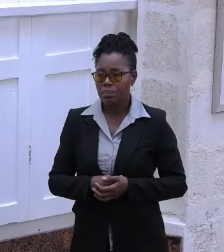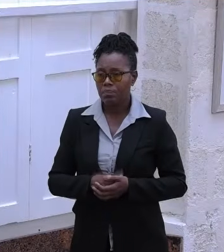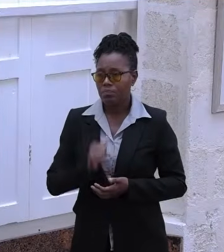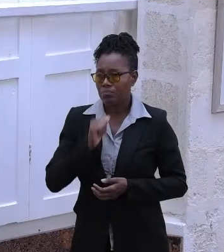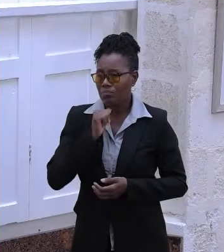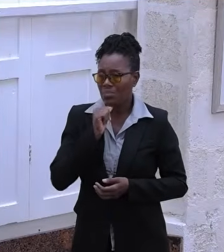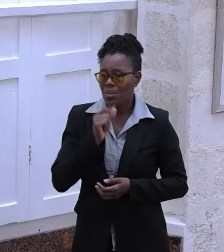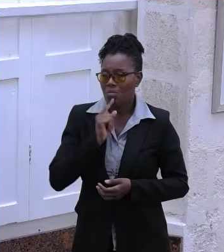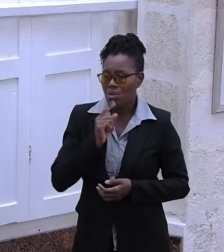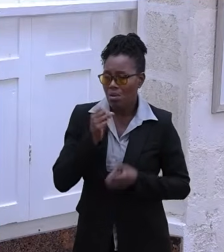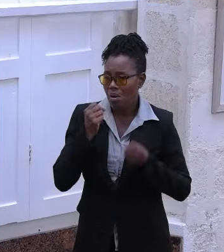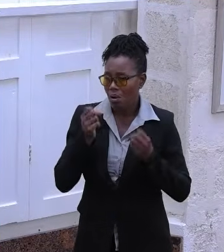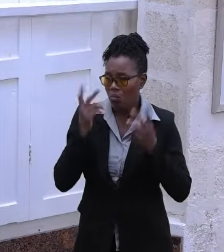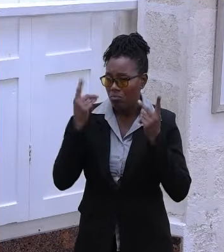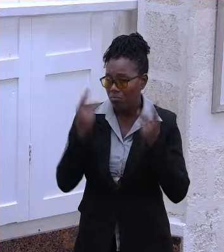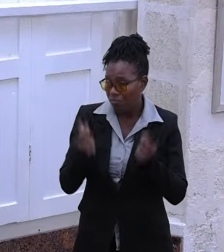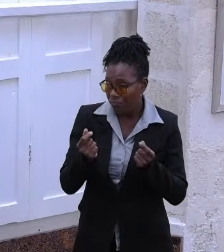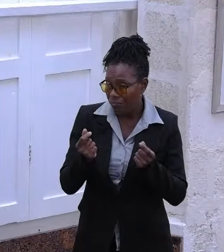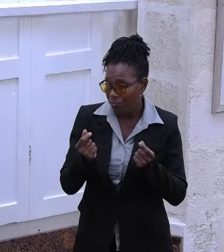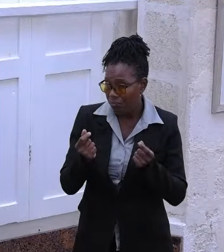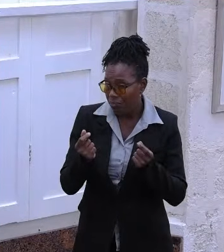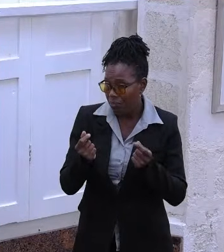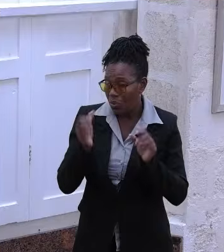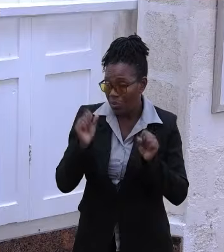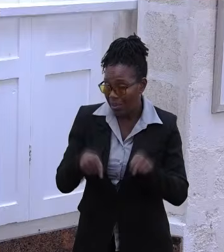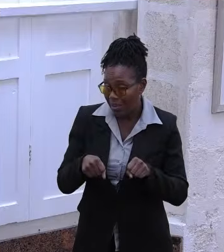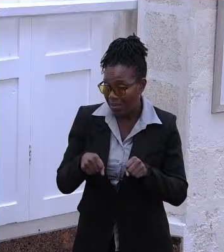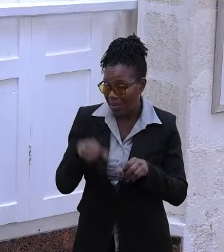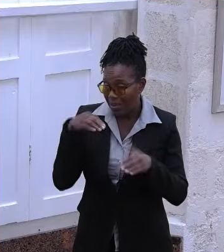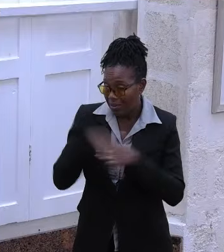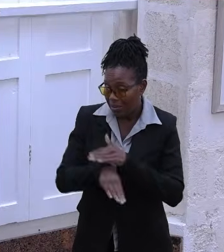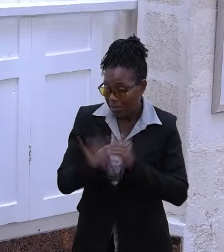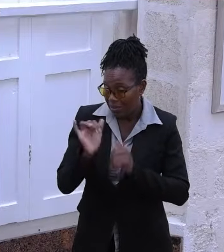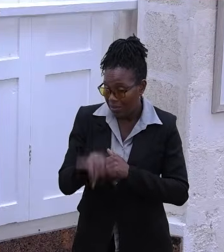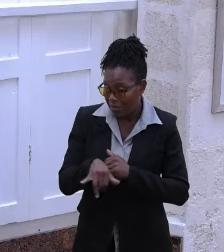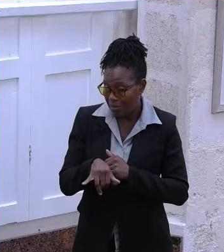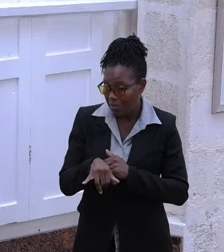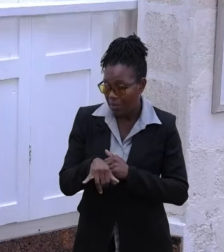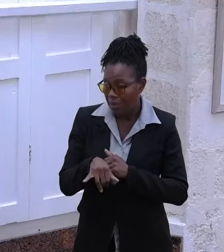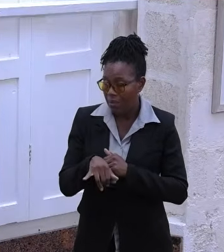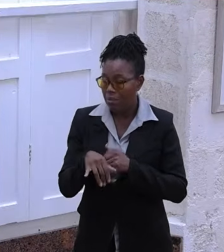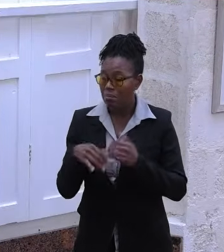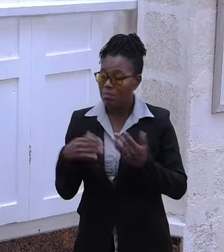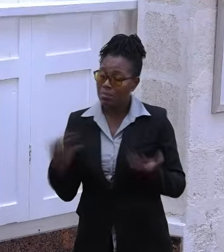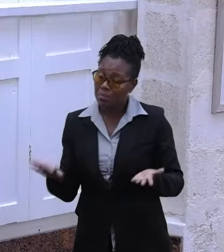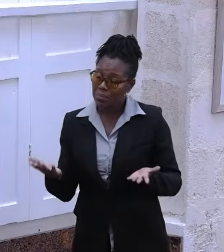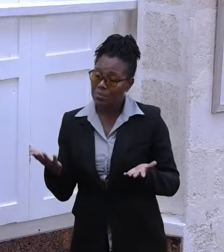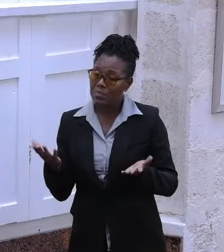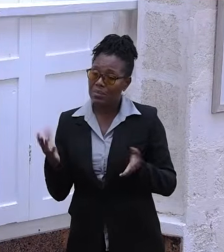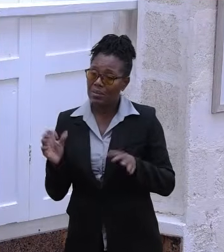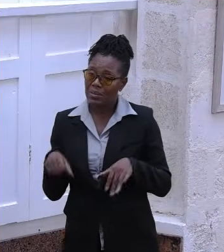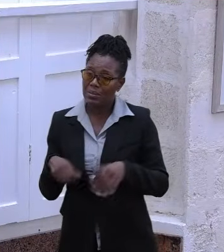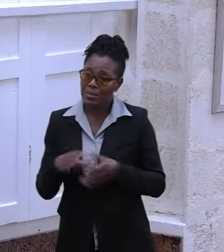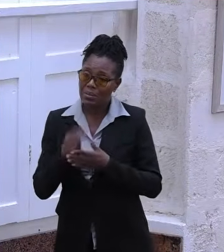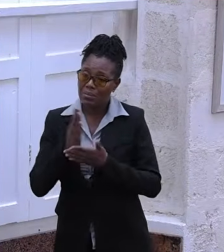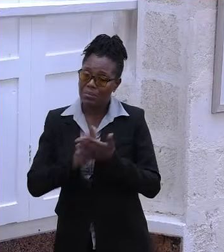how quickly you can access that, even though I presume for some people that